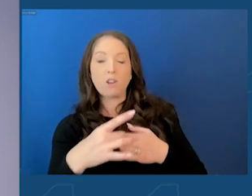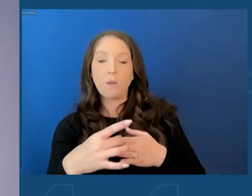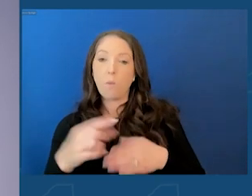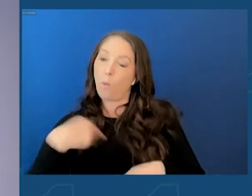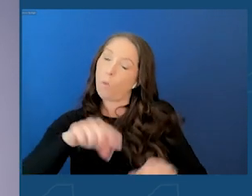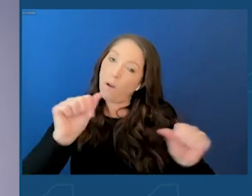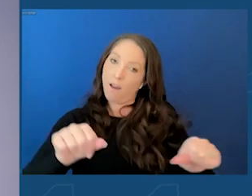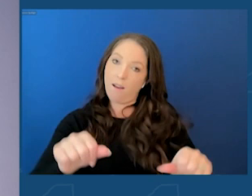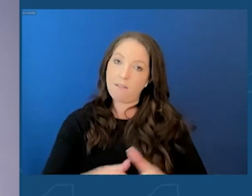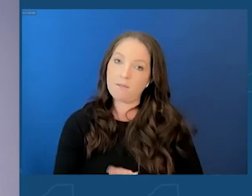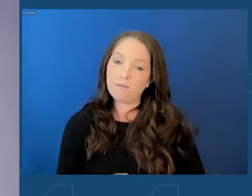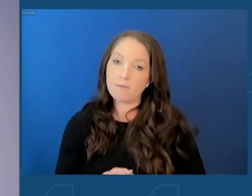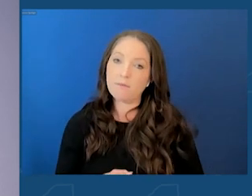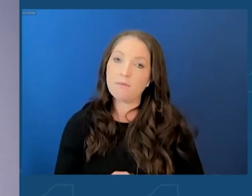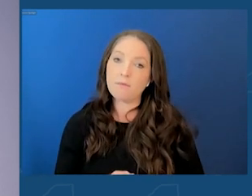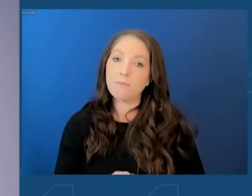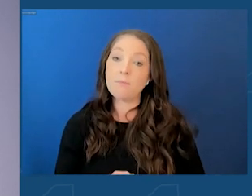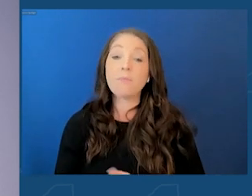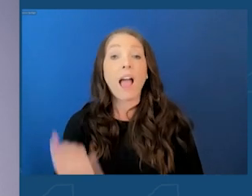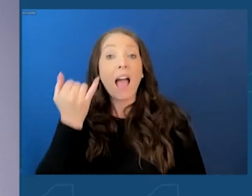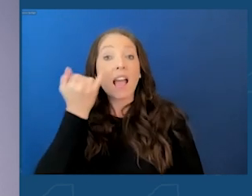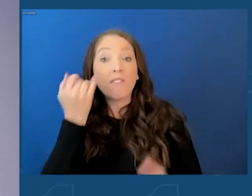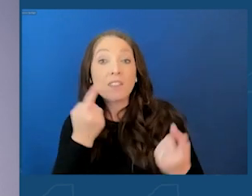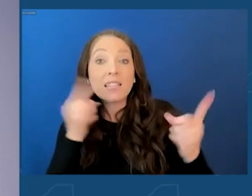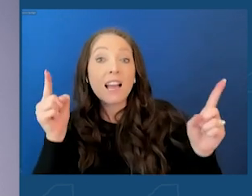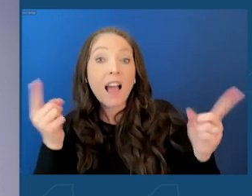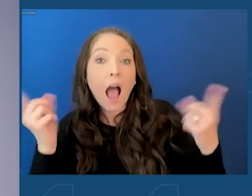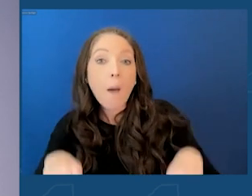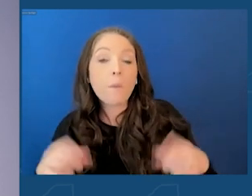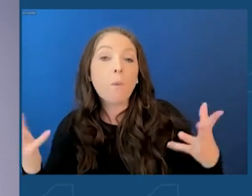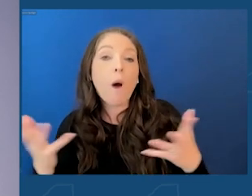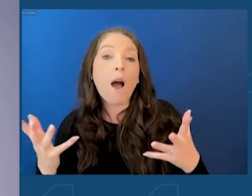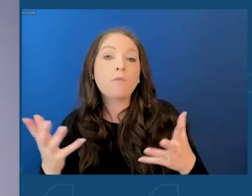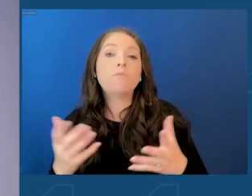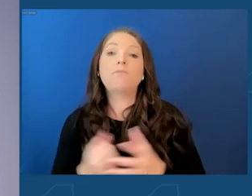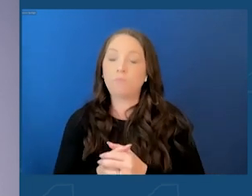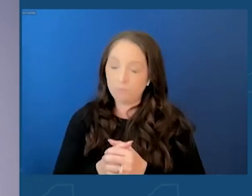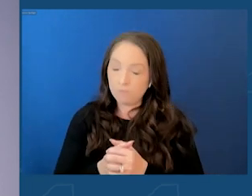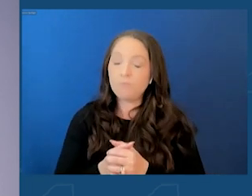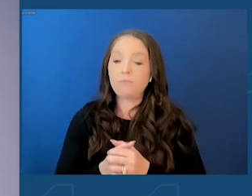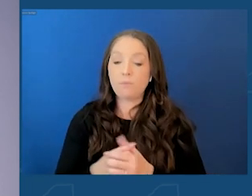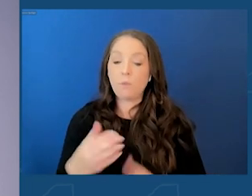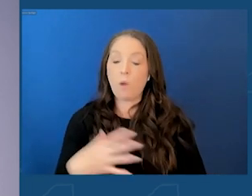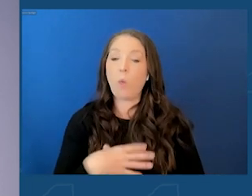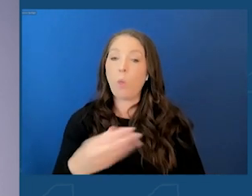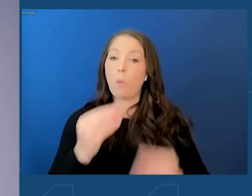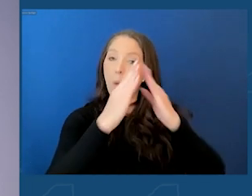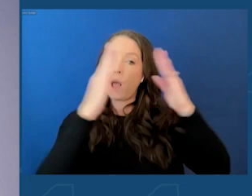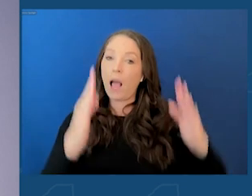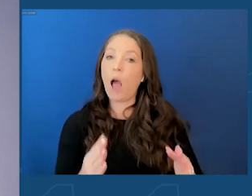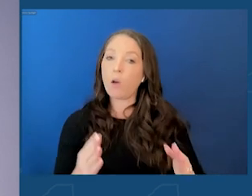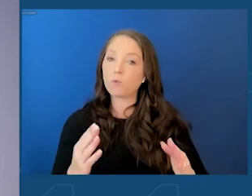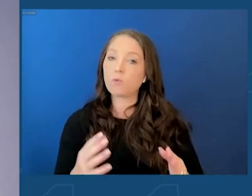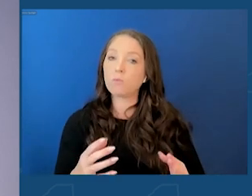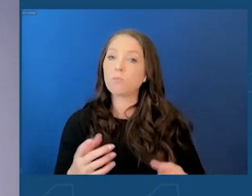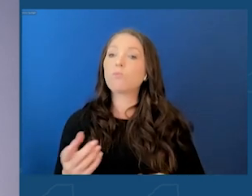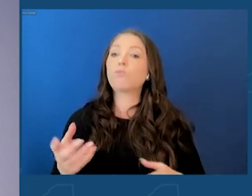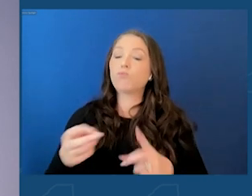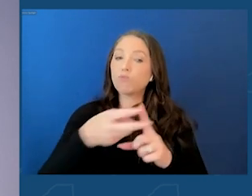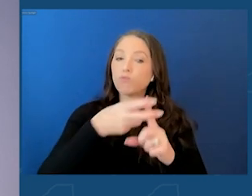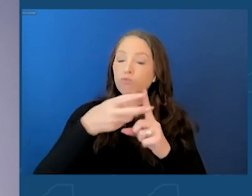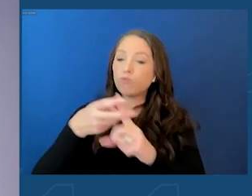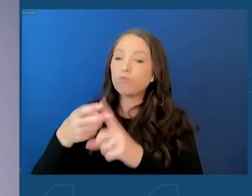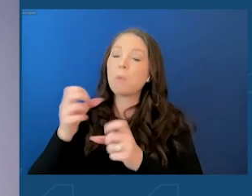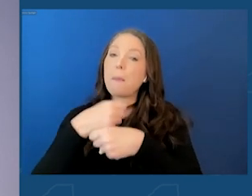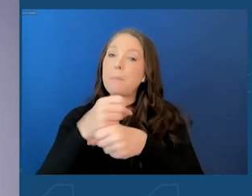what happens if we succeed. We've brought together at the White House the manufacturers who want to invest in the